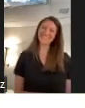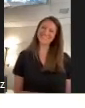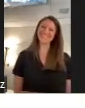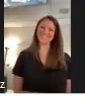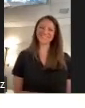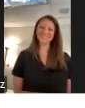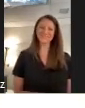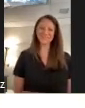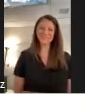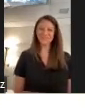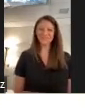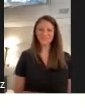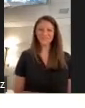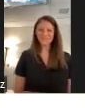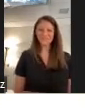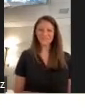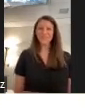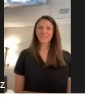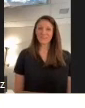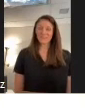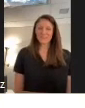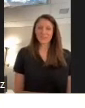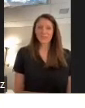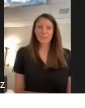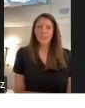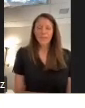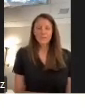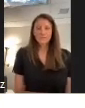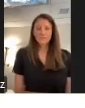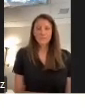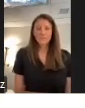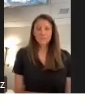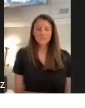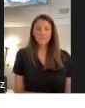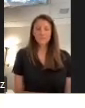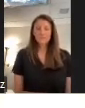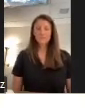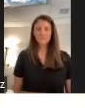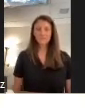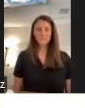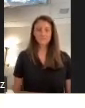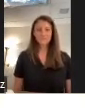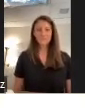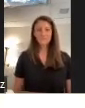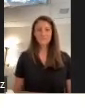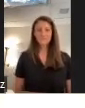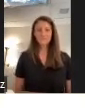so nice. It is a skill for sure. Does anyone have any questions for Michele?